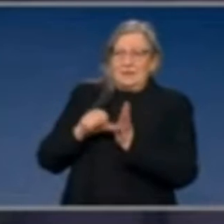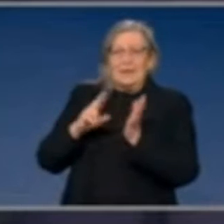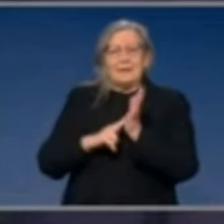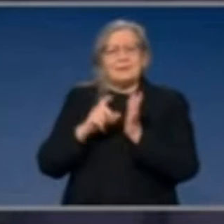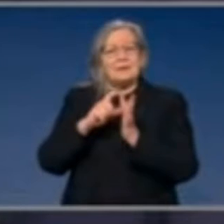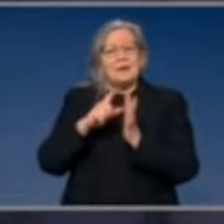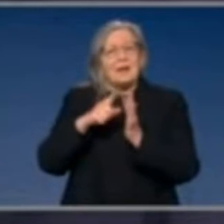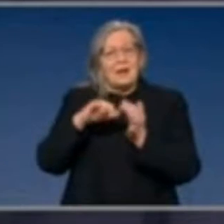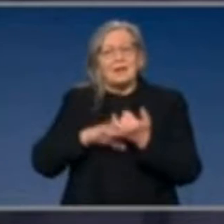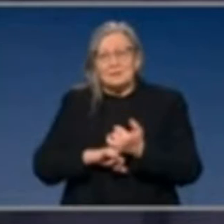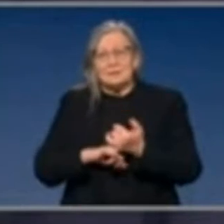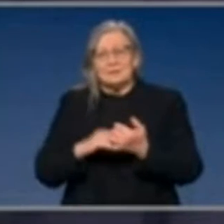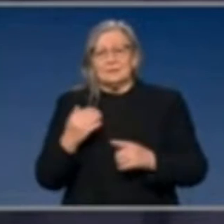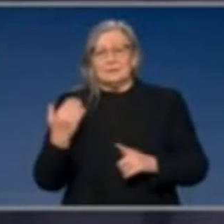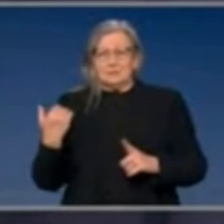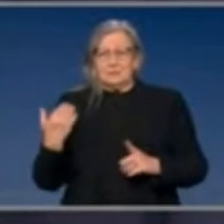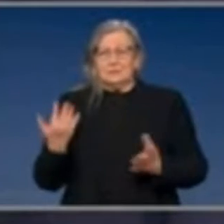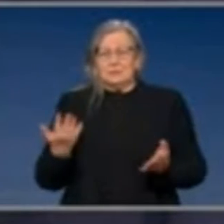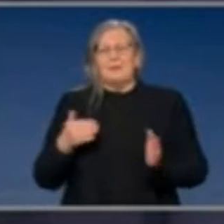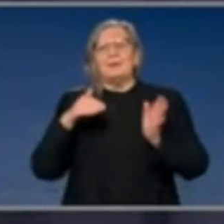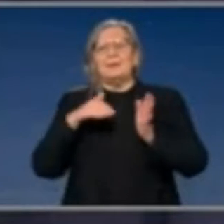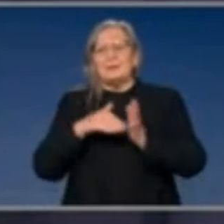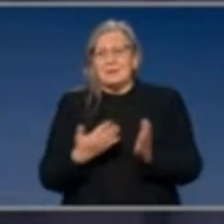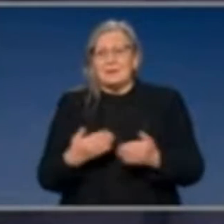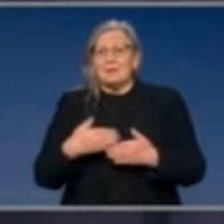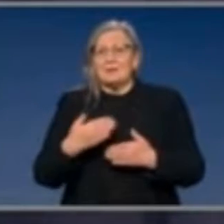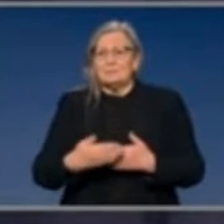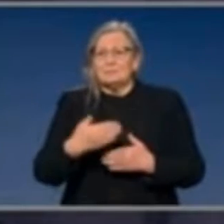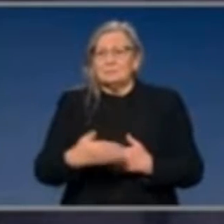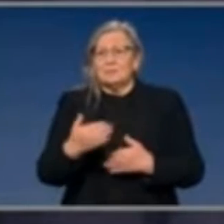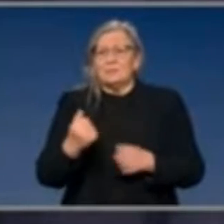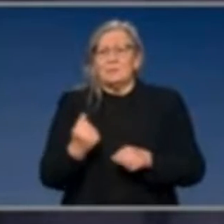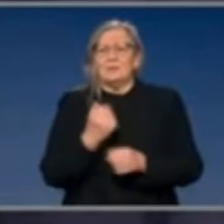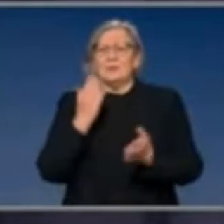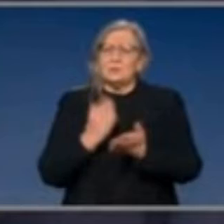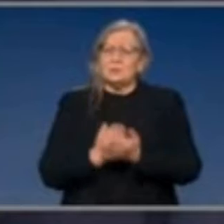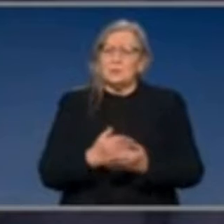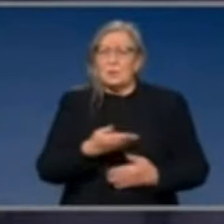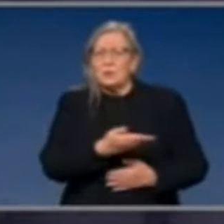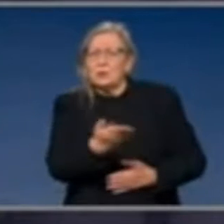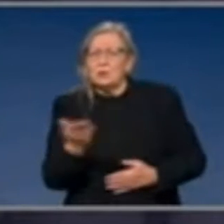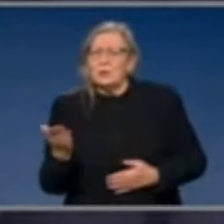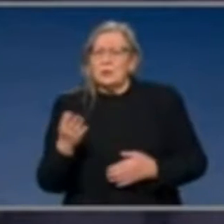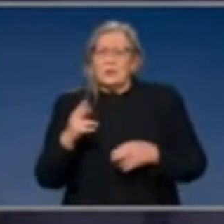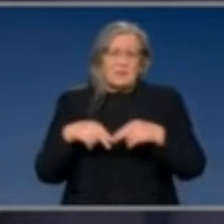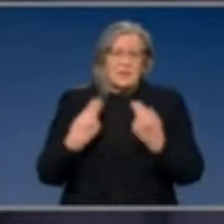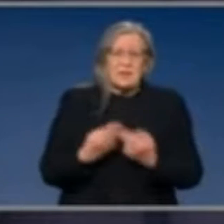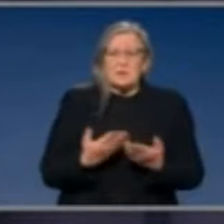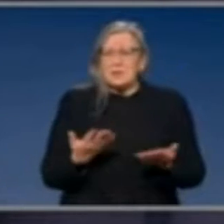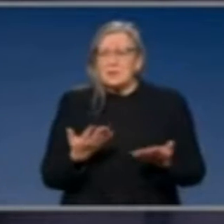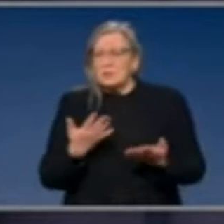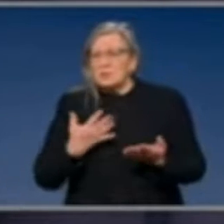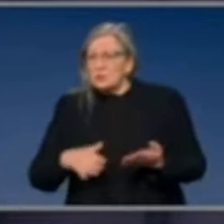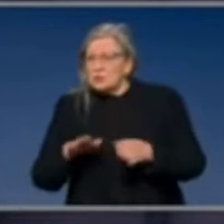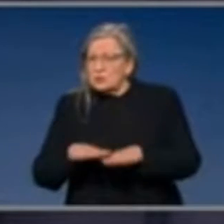that means is that we're in a position to ensure that all children and all families who seek their children to be vaccinated between